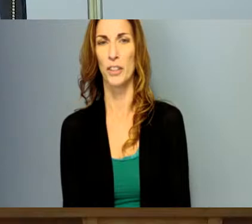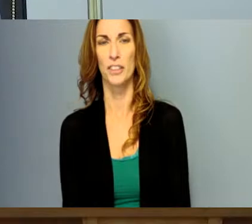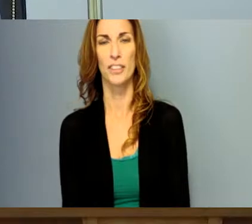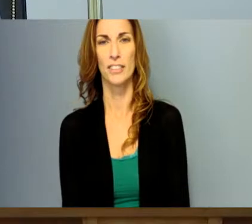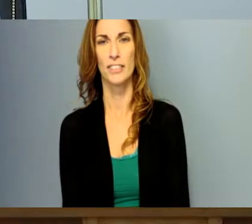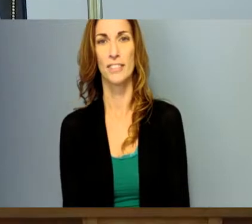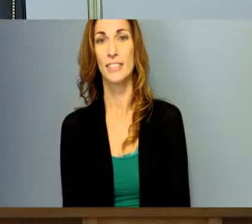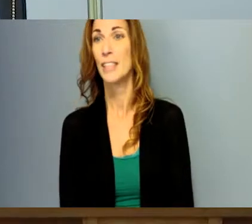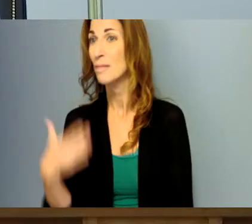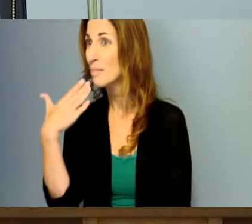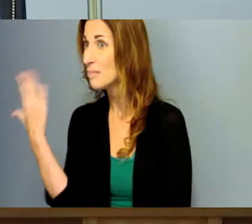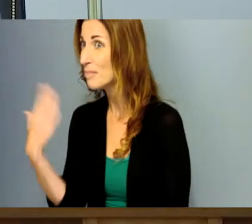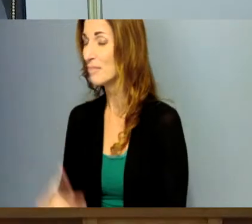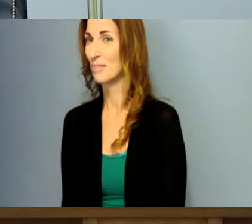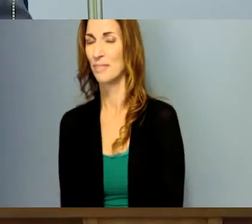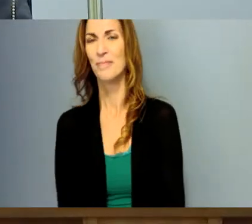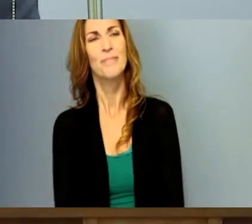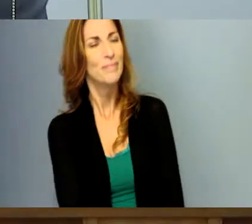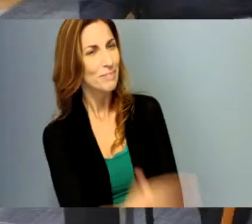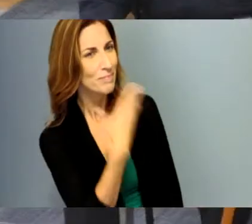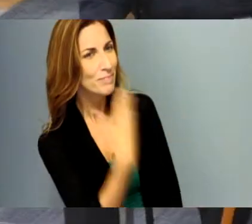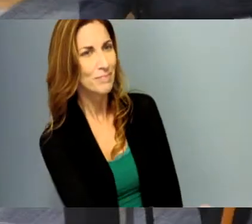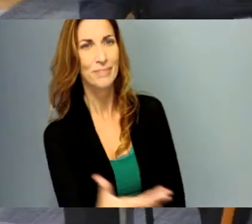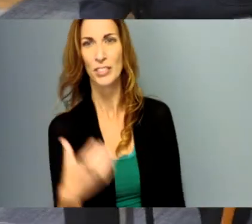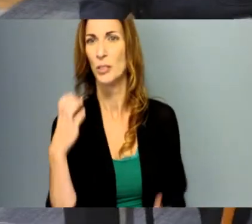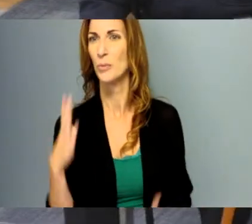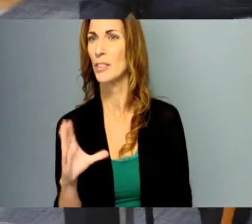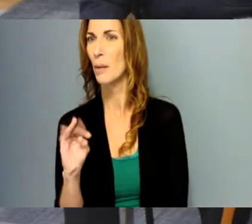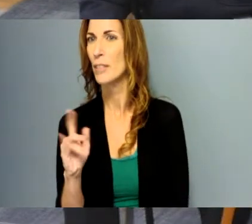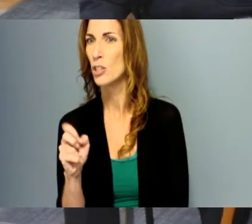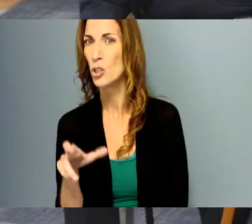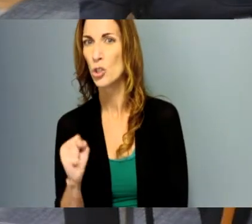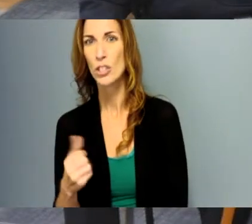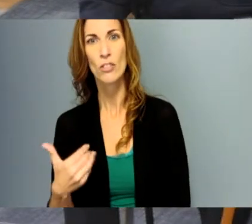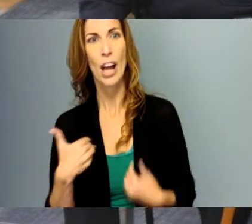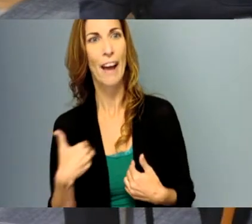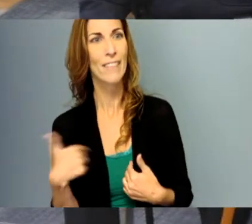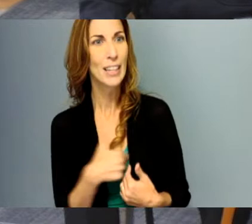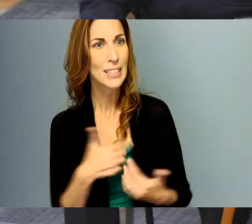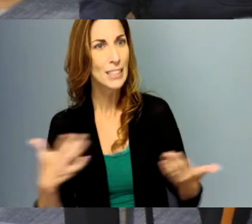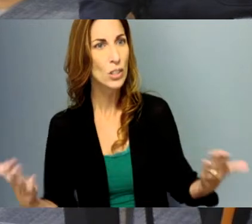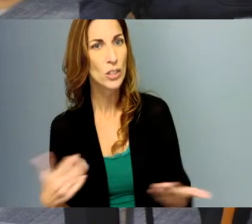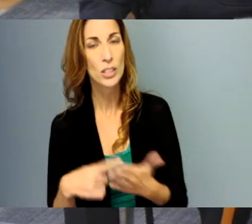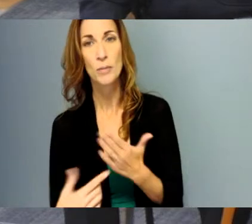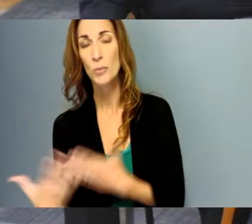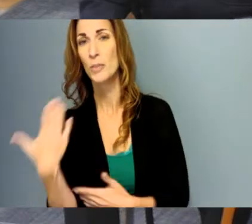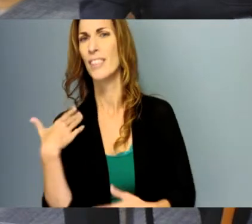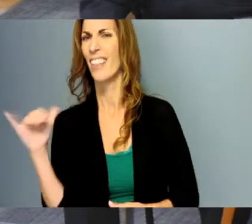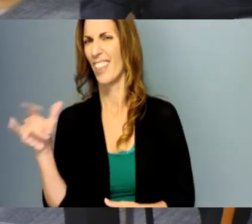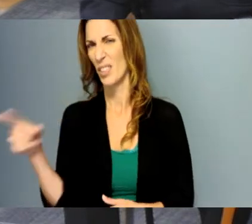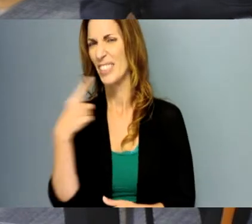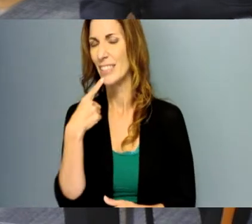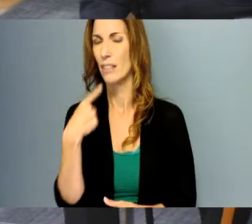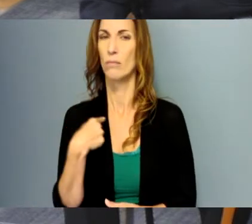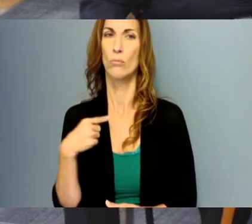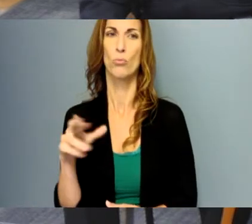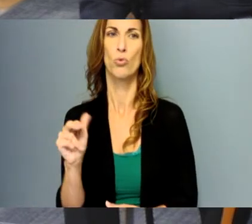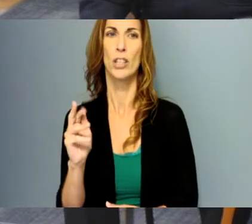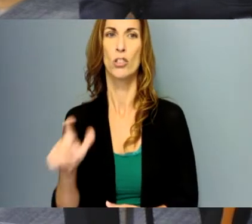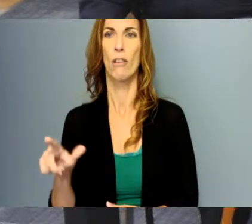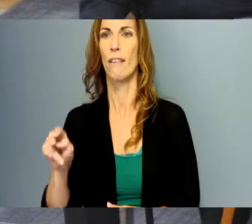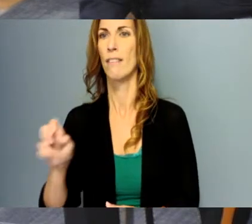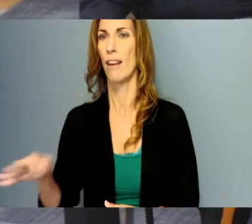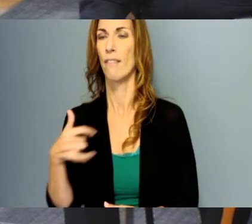Good morning. Thank you, Commissioners, for having us here this morning. As you said, I'm Rachel Neff, and I'm the Director of Human Services here